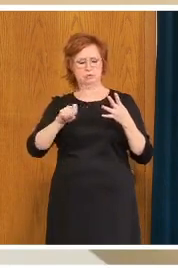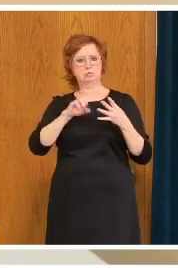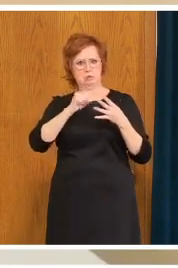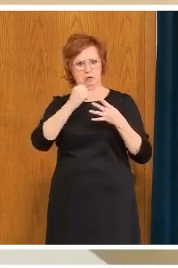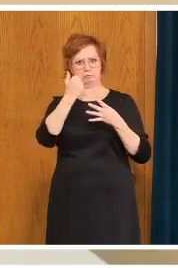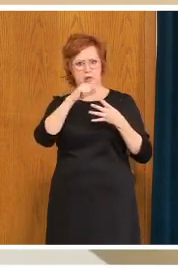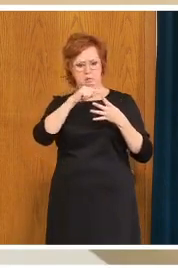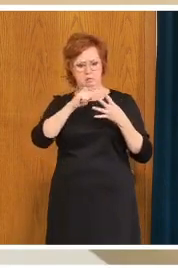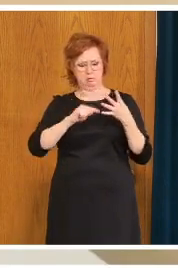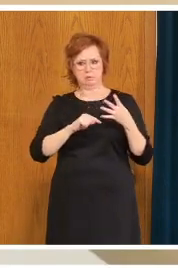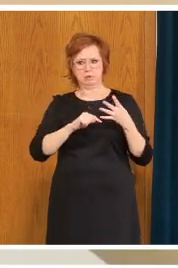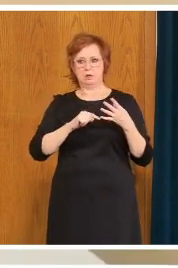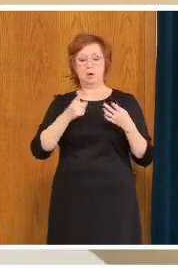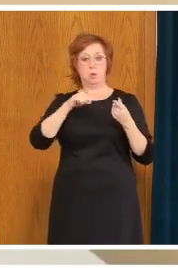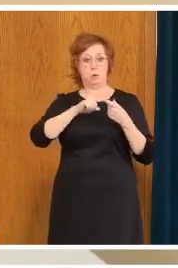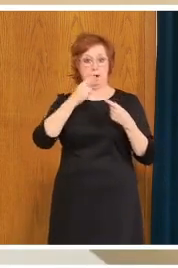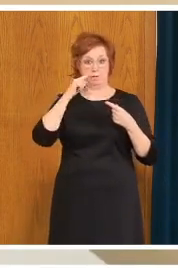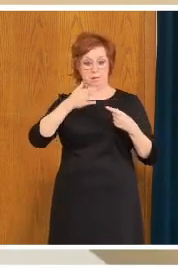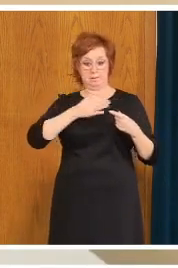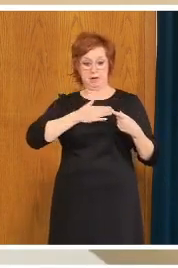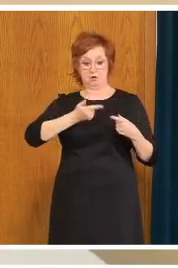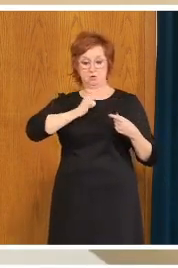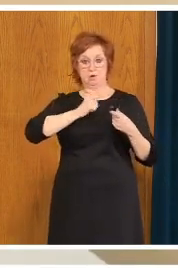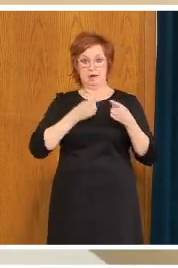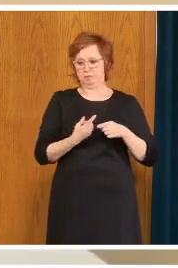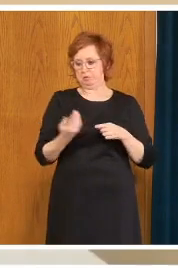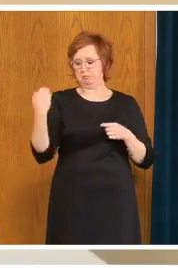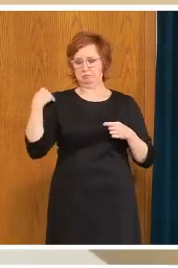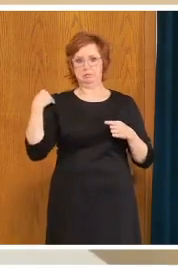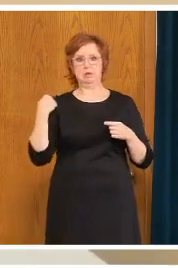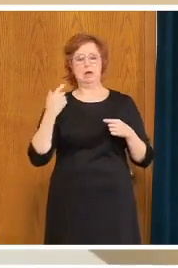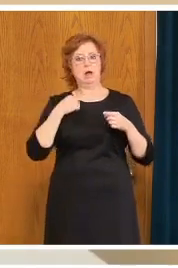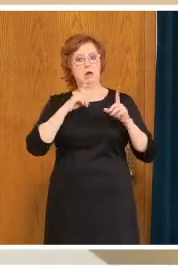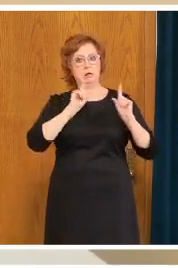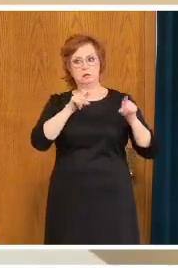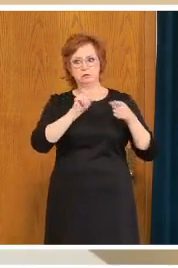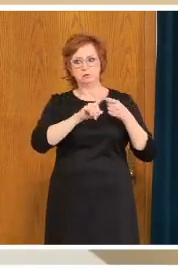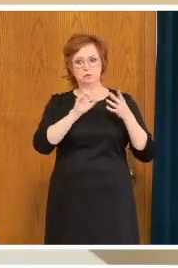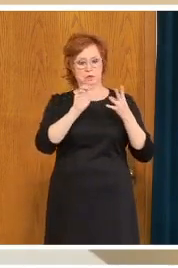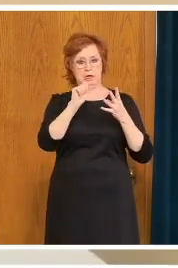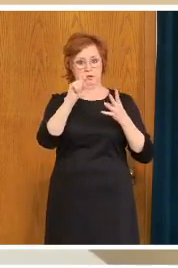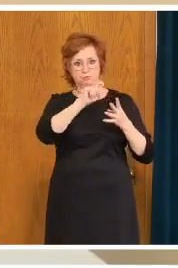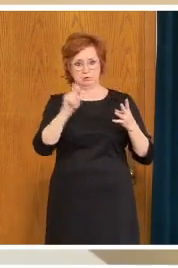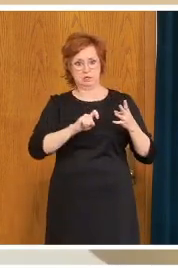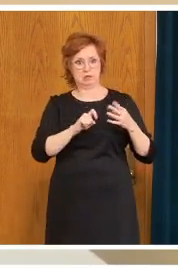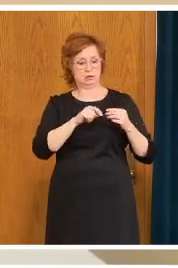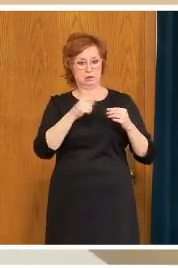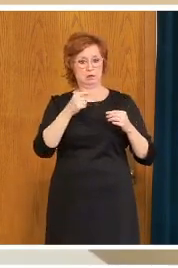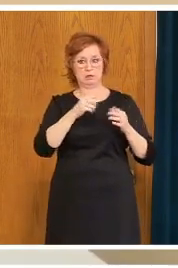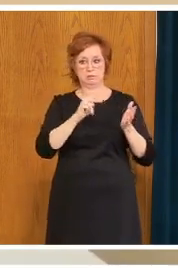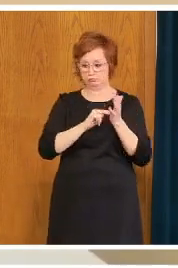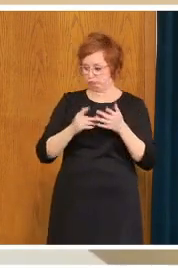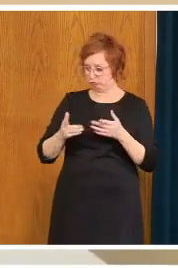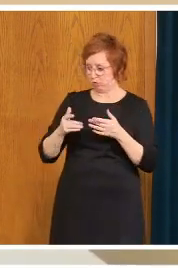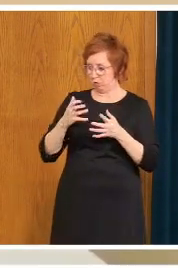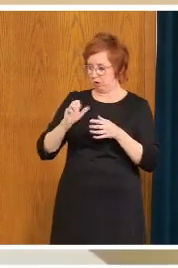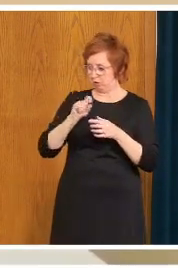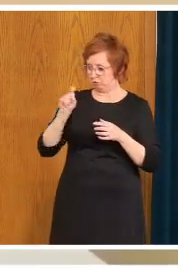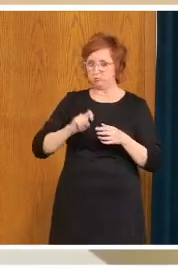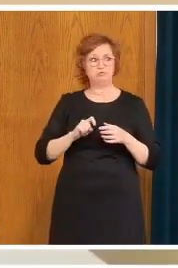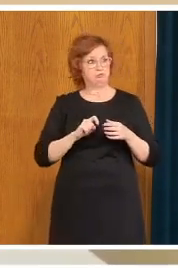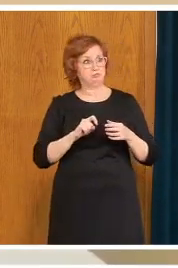vaccines. When my turn came and I went, the vaccine that was available was AstraZeneca that I gladly took. And many of my colleagues